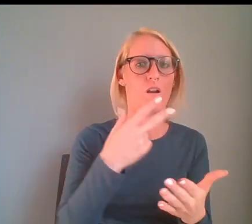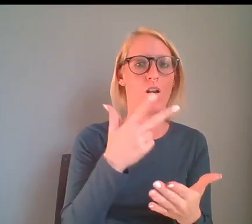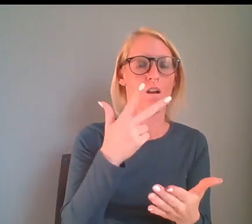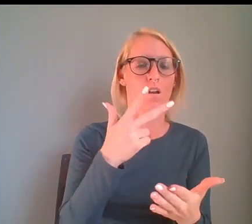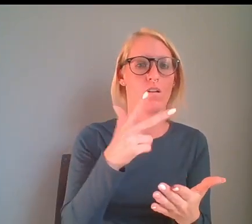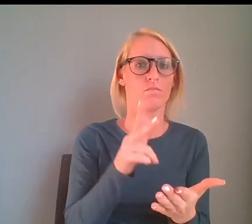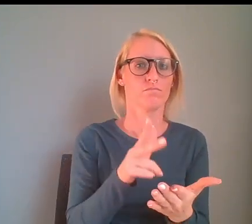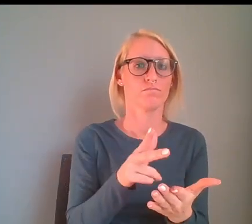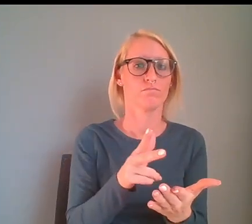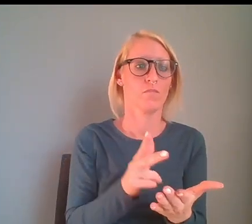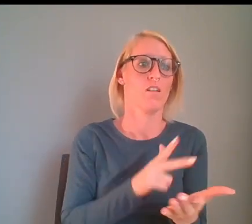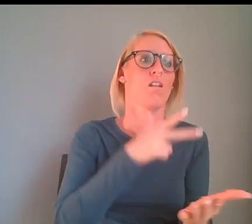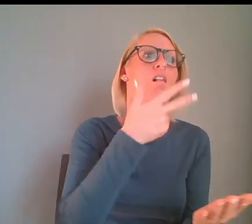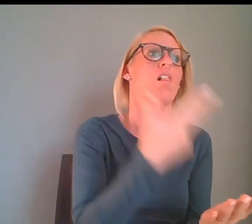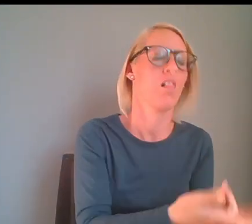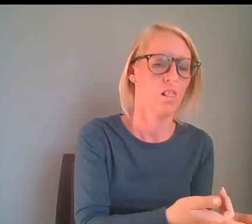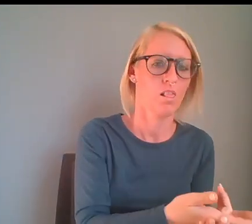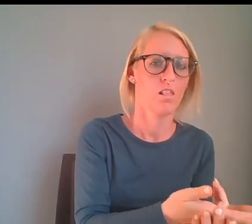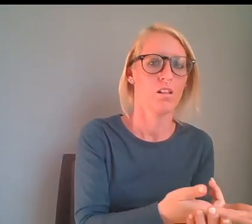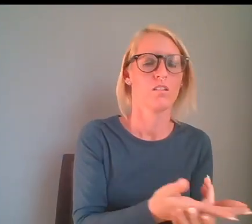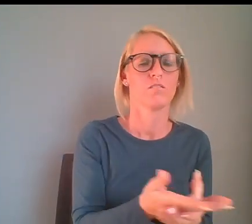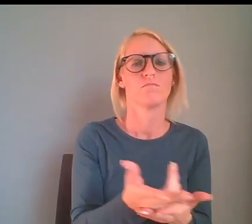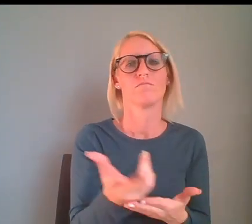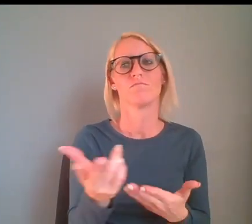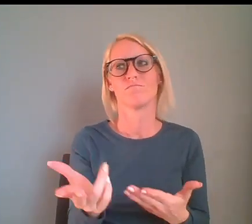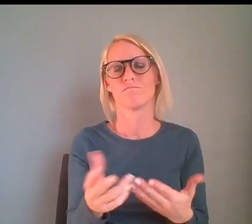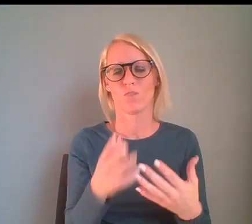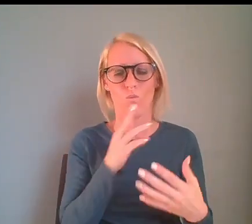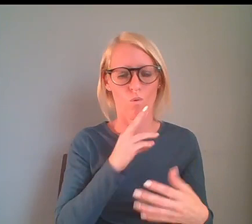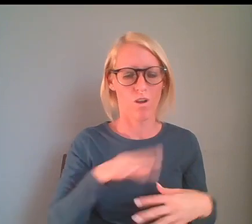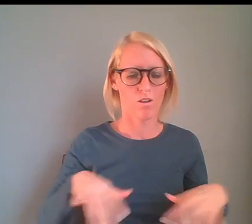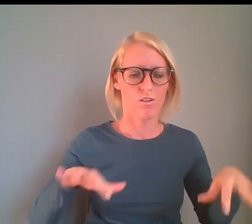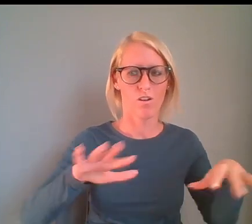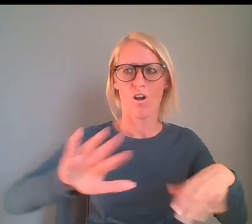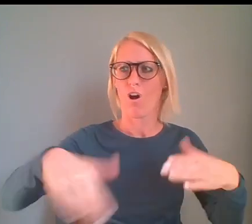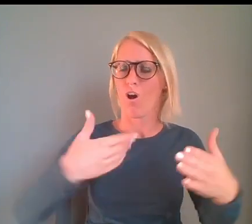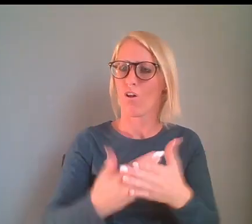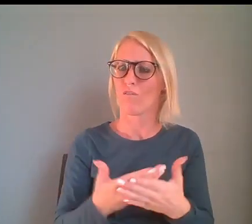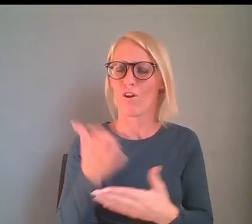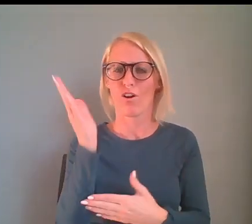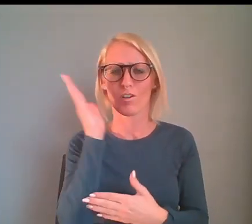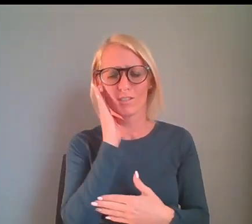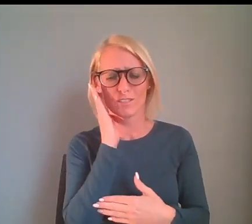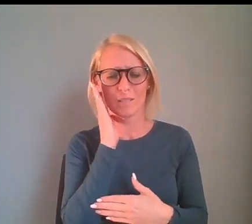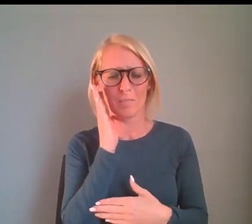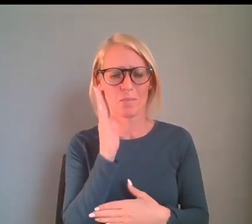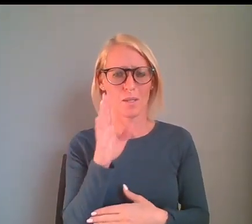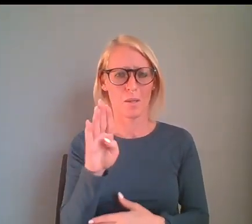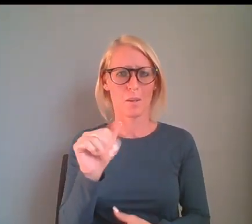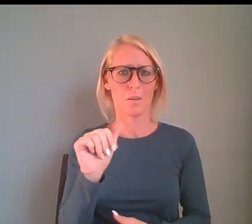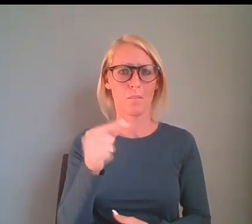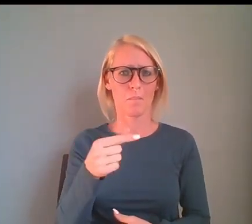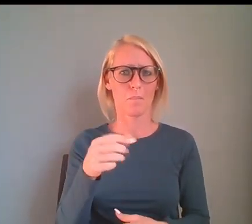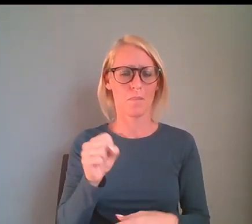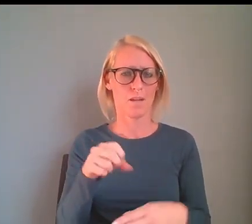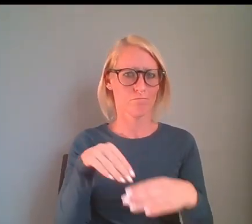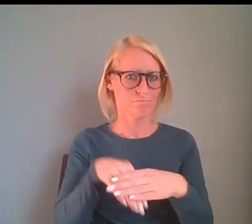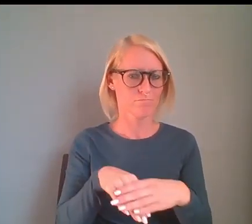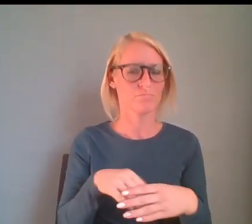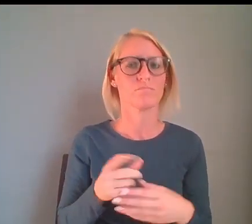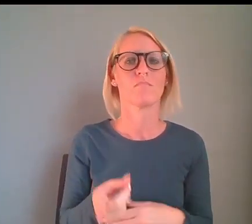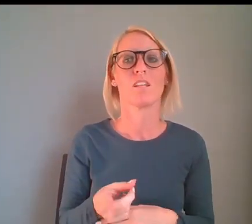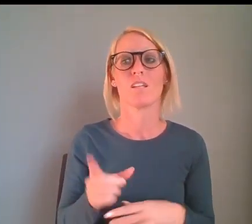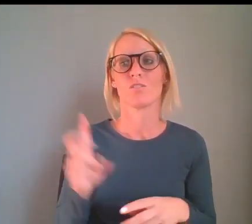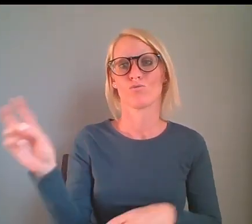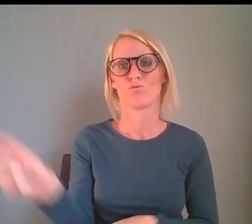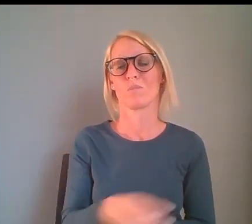bags, so it was kind of an epic trip. But these trips were really good in that when